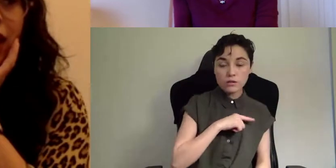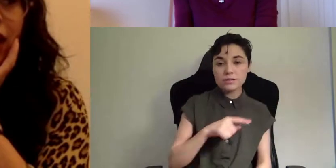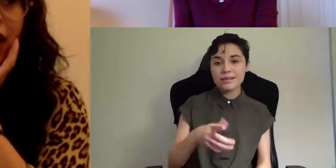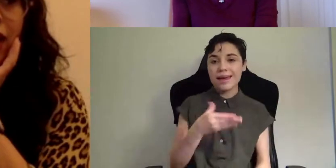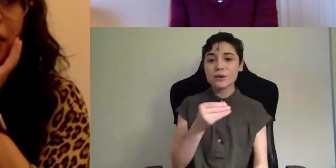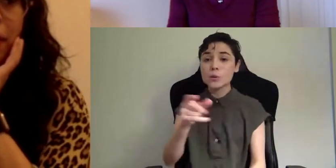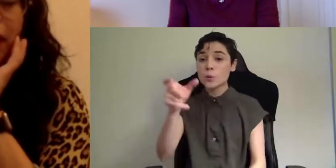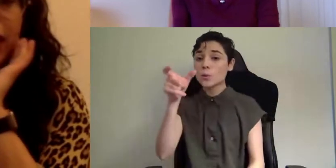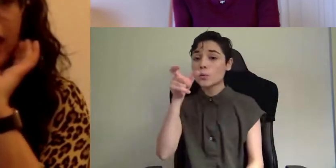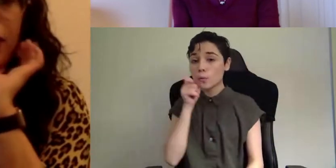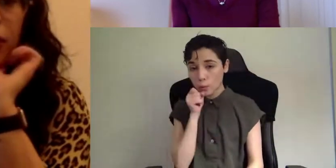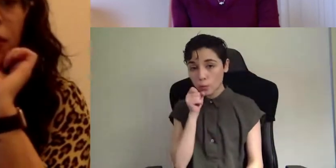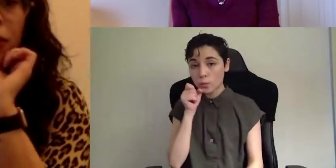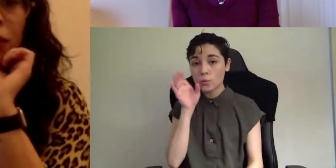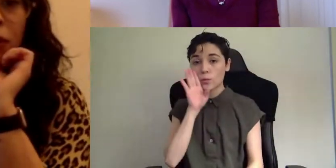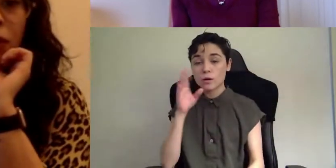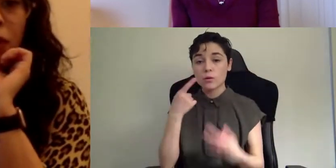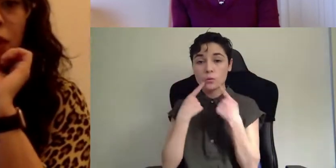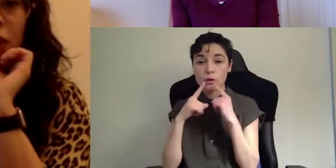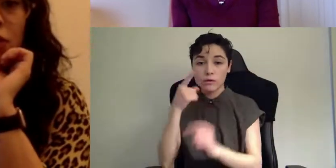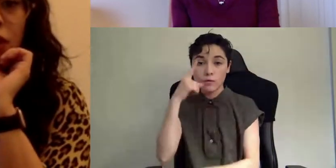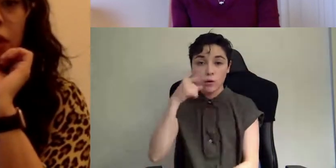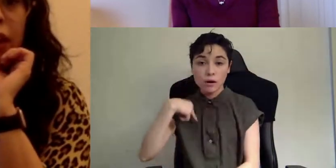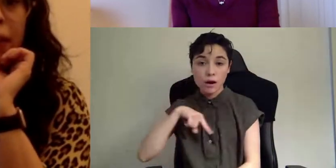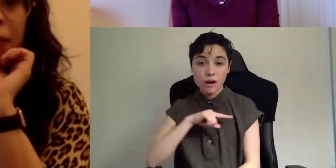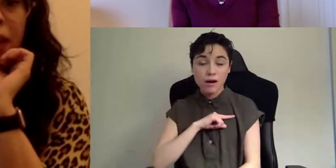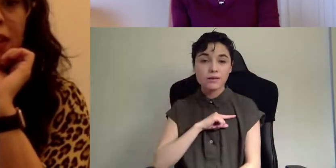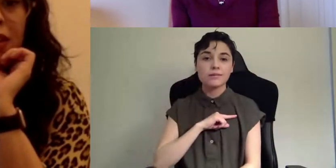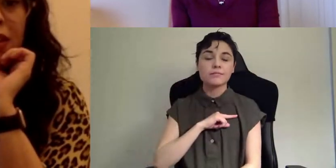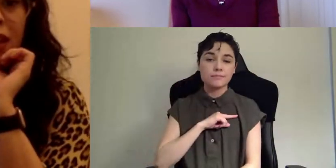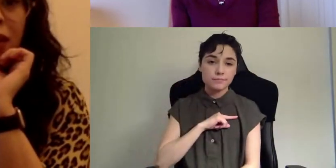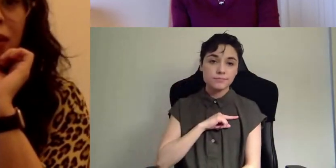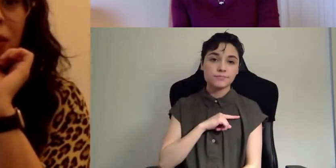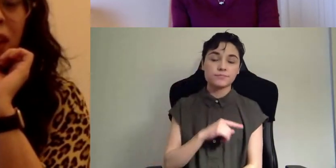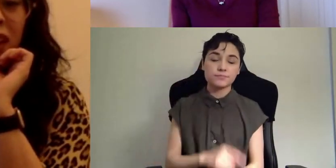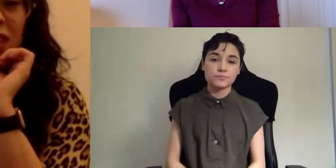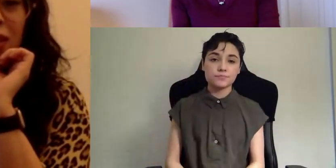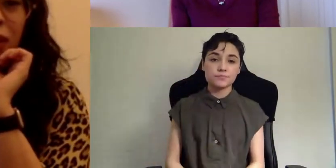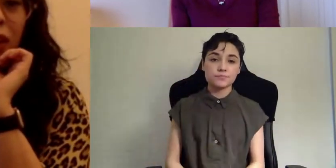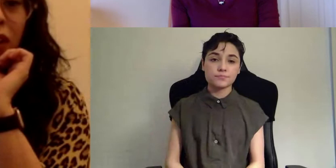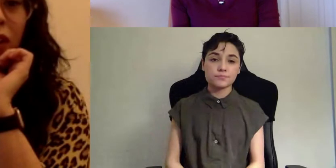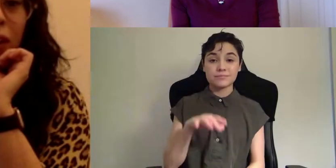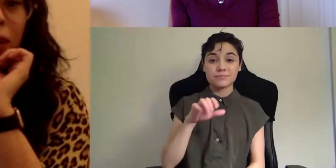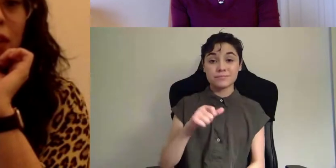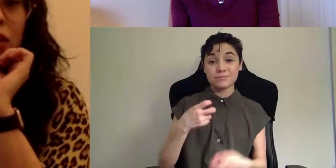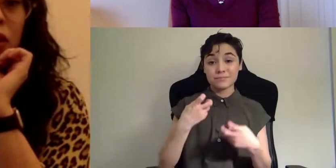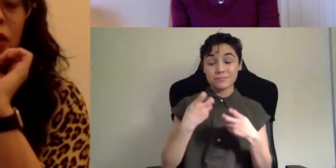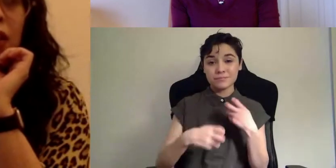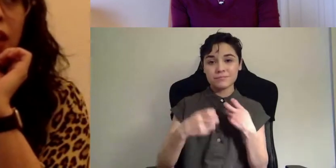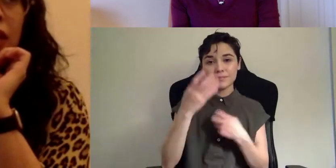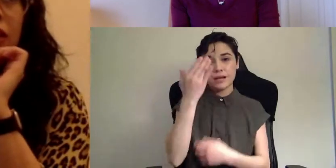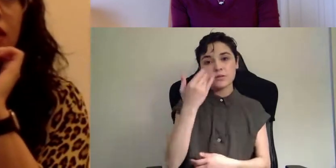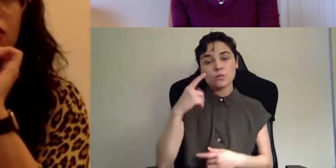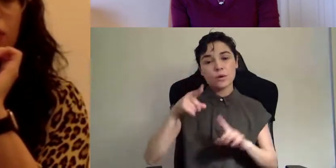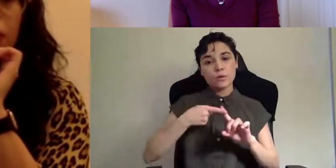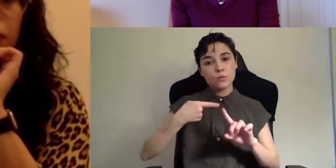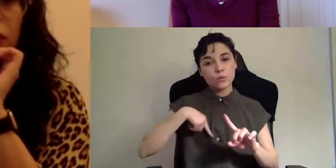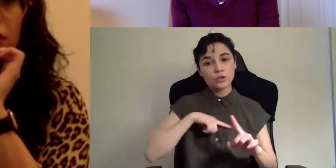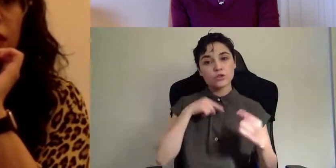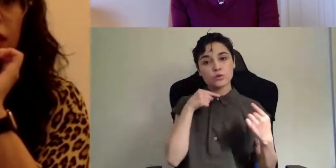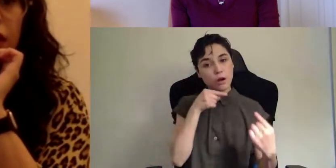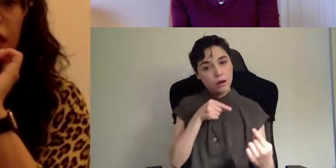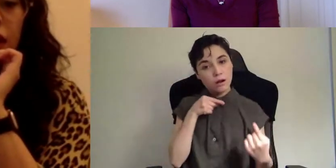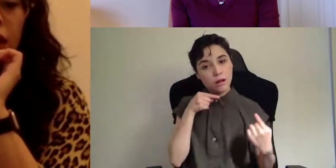seems like a big gamble when we're really struggling, because it's like, oh, I waited so long to get into this